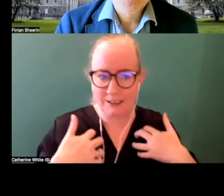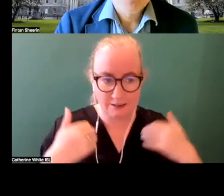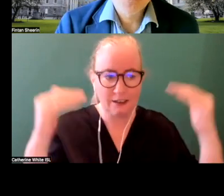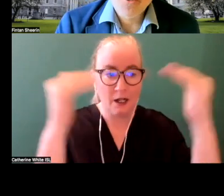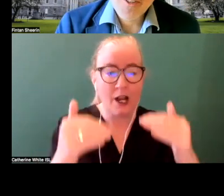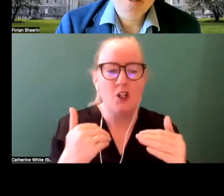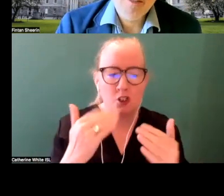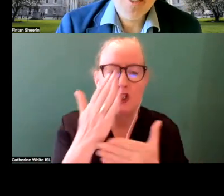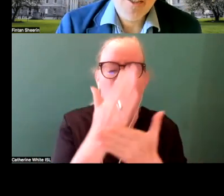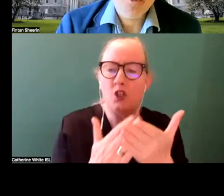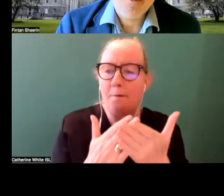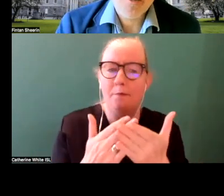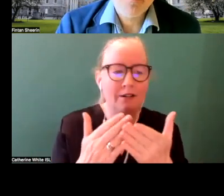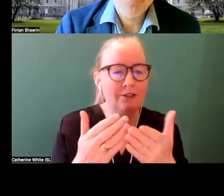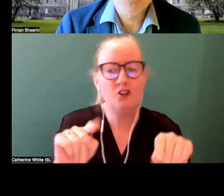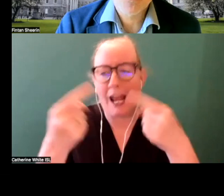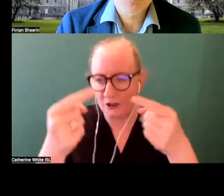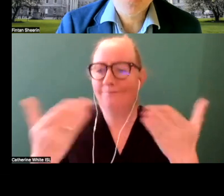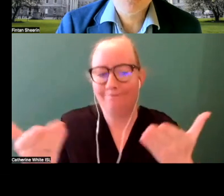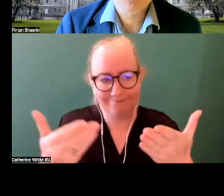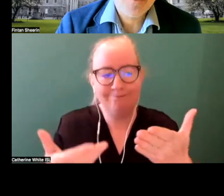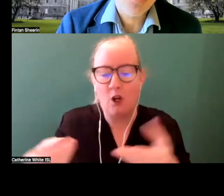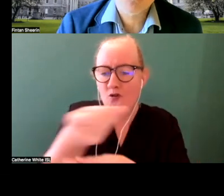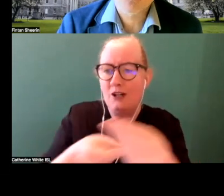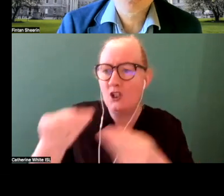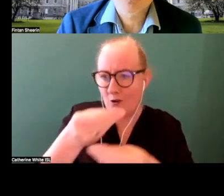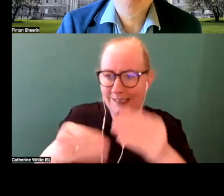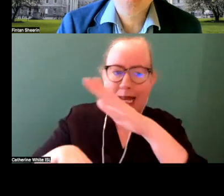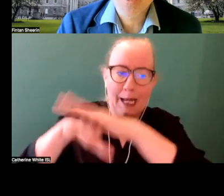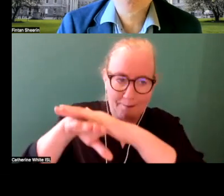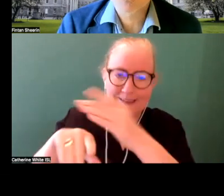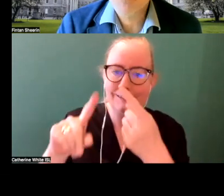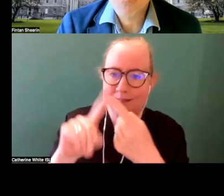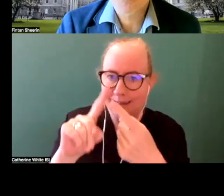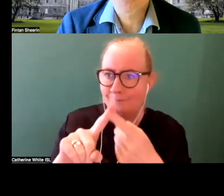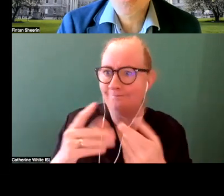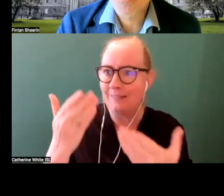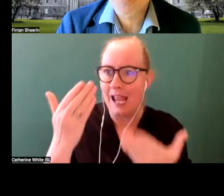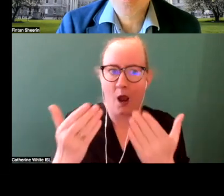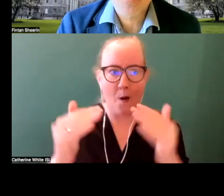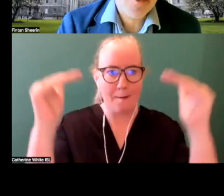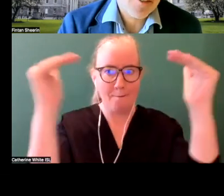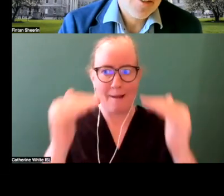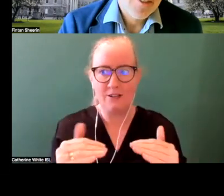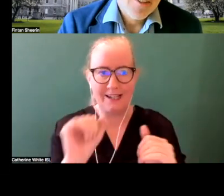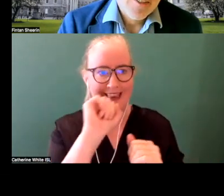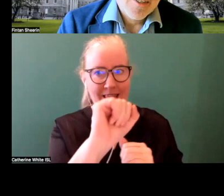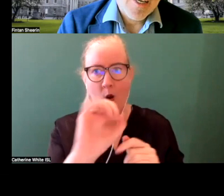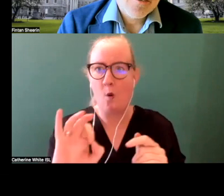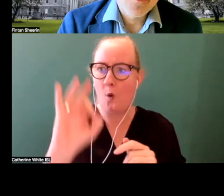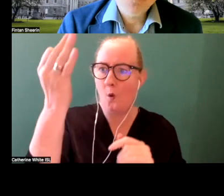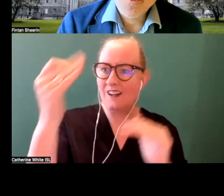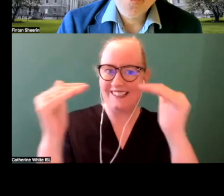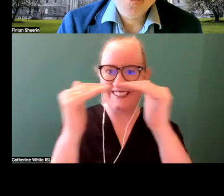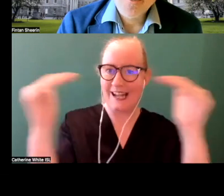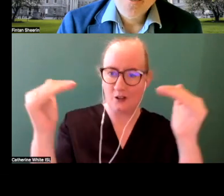of them, resource limitations posed a particular challenge to being able to meet those gold standards.